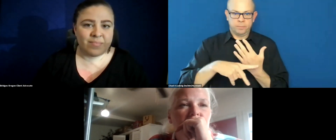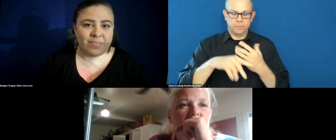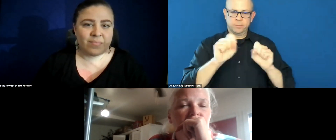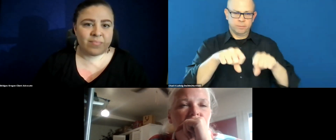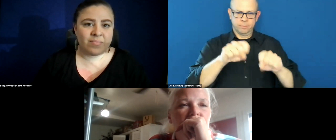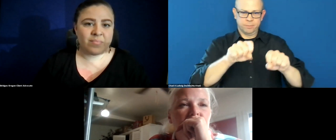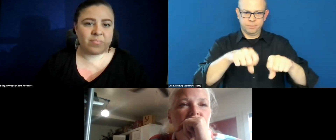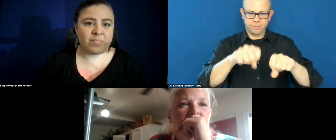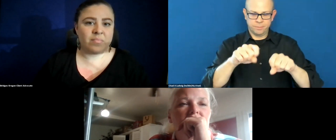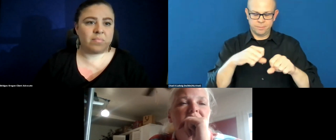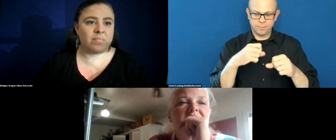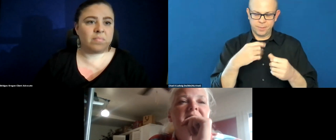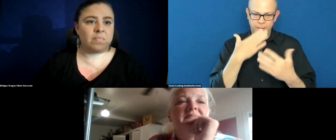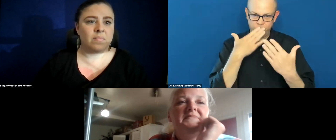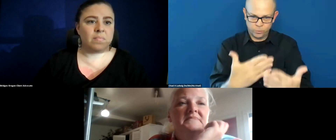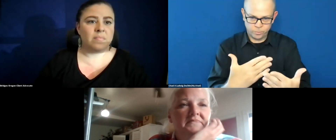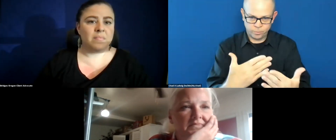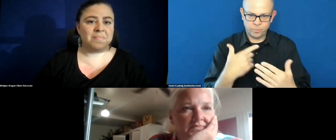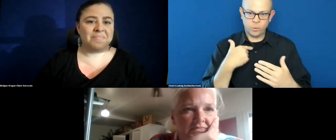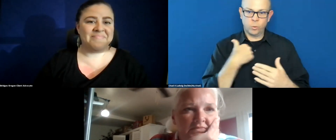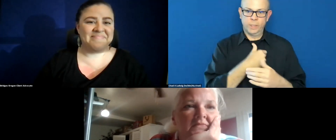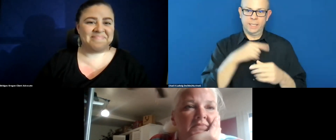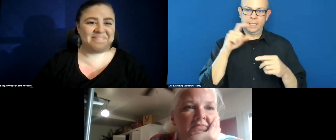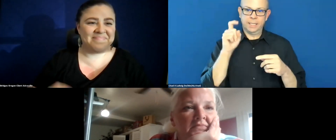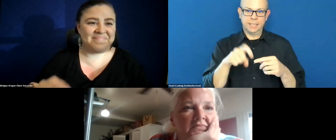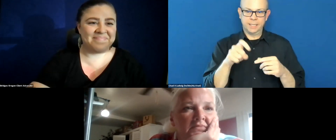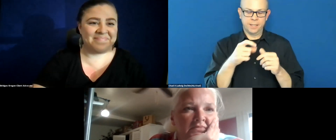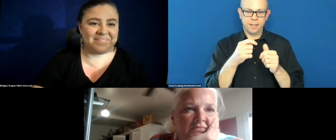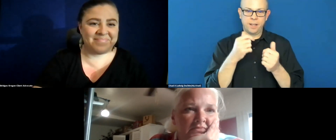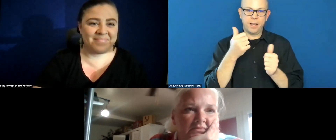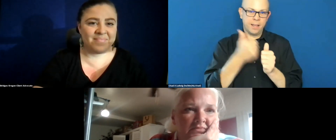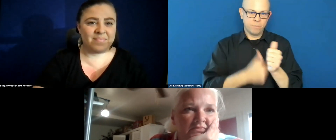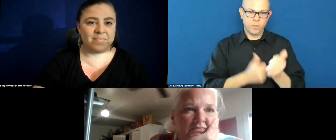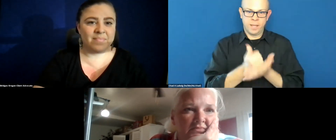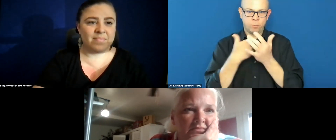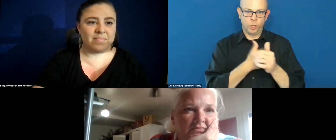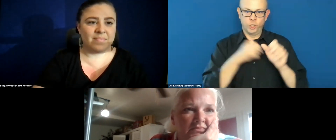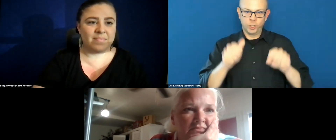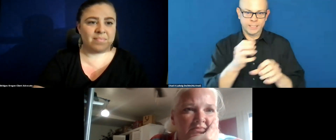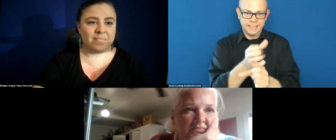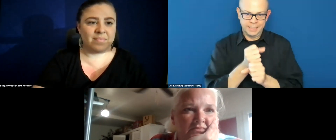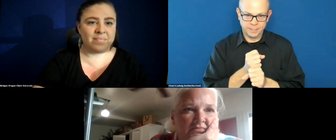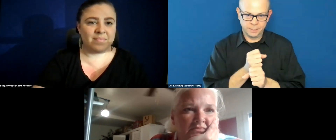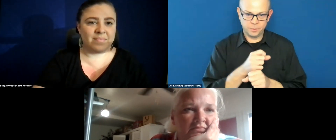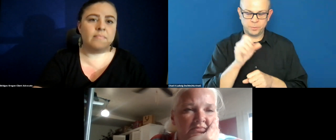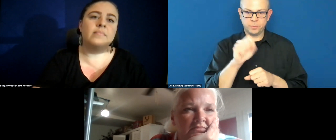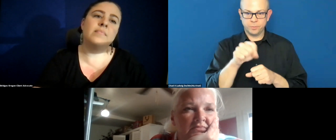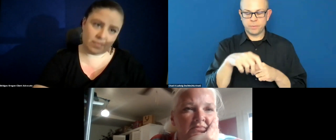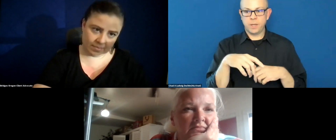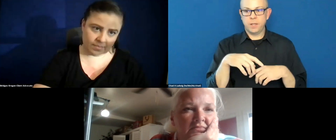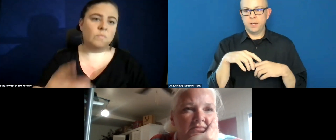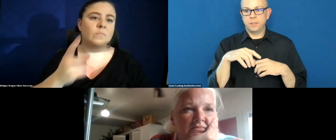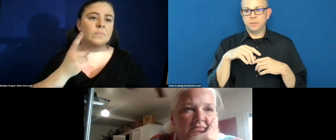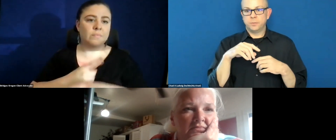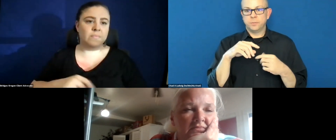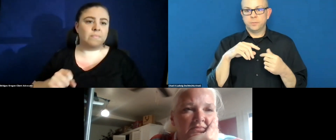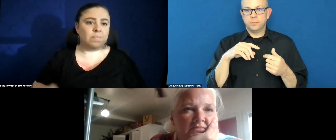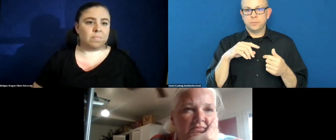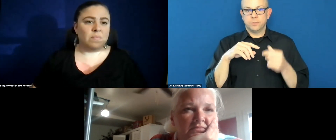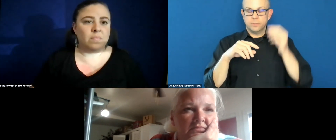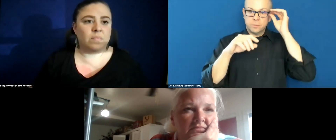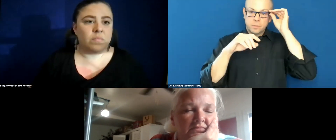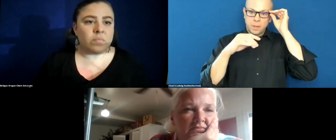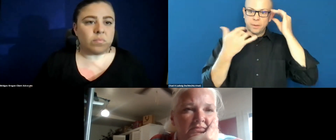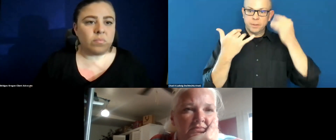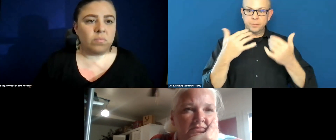program and the needs that you have for this program? And Chad says, thank you so much. Yeah, definitely. We need to do